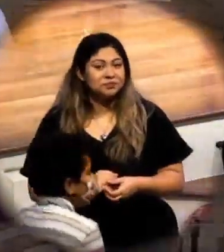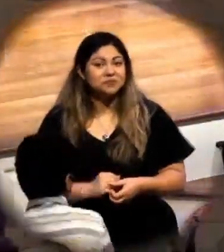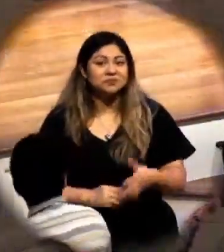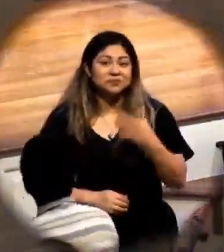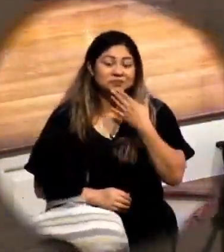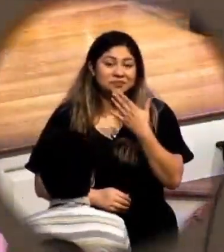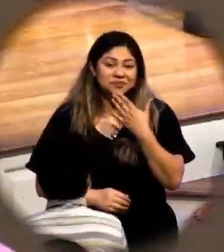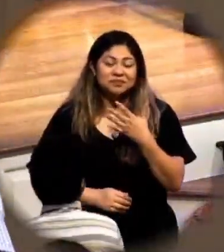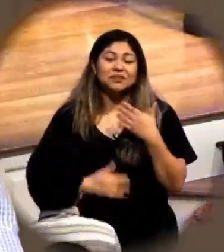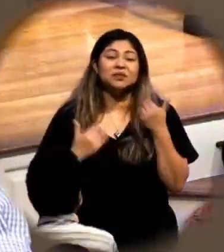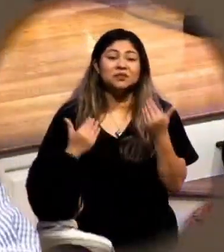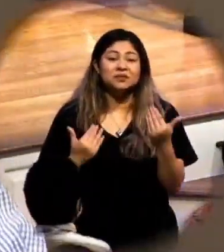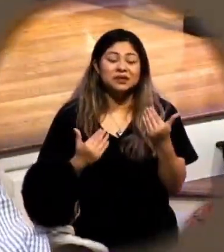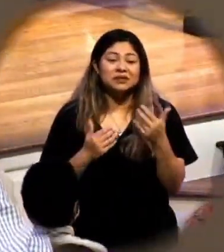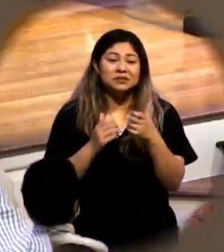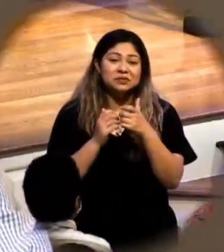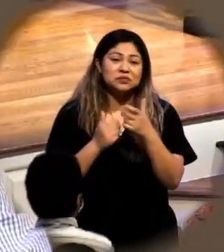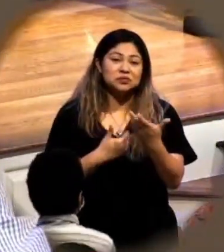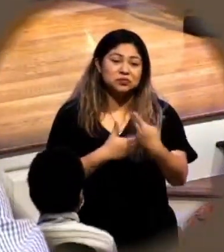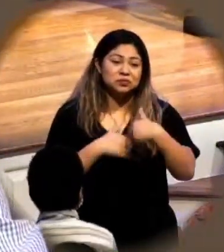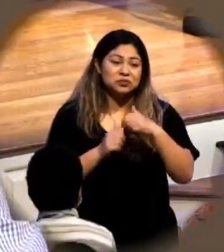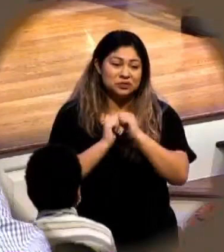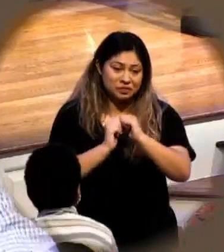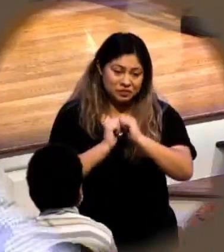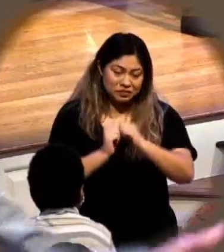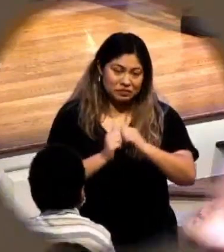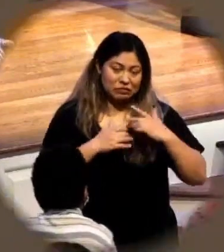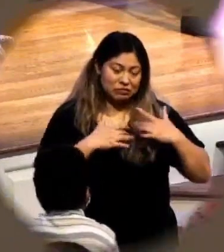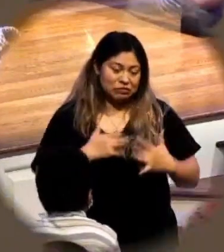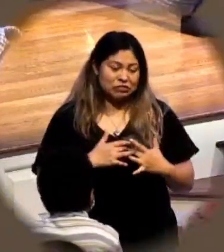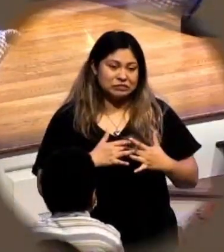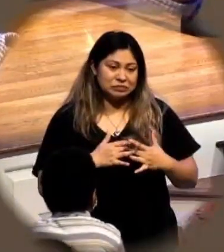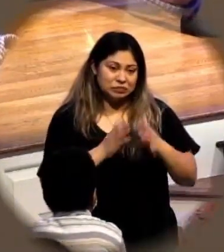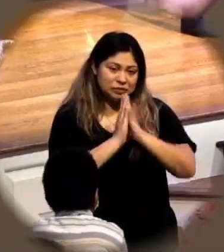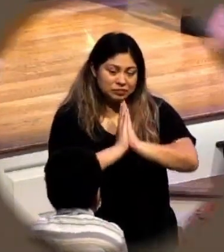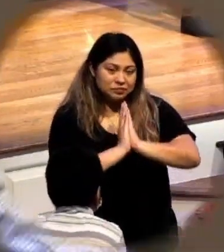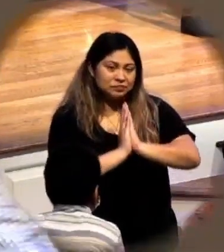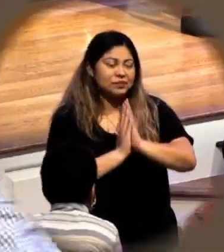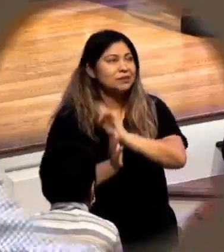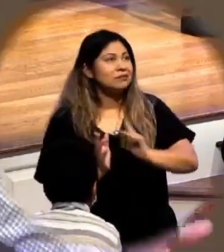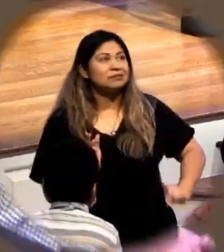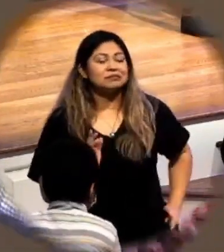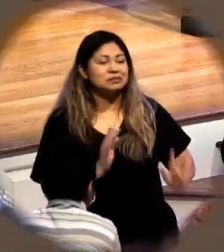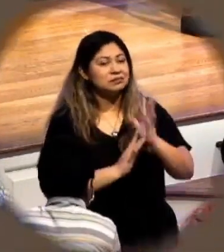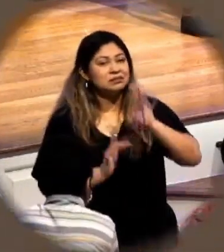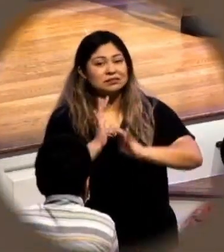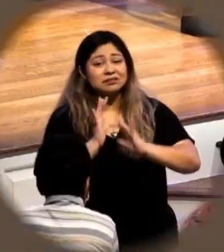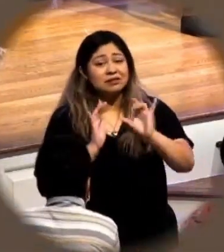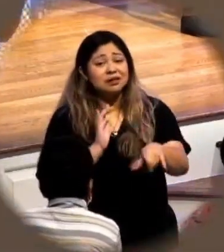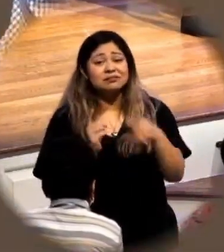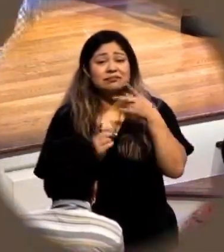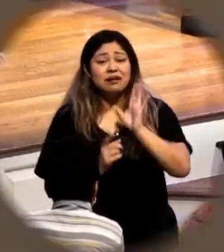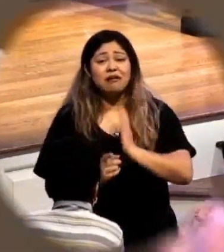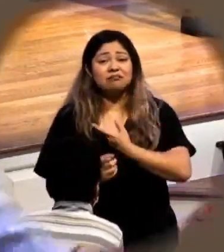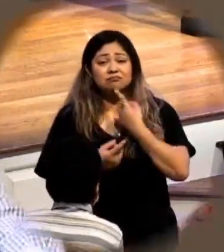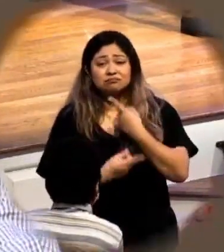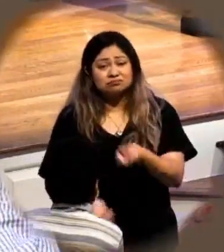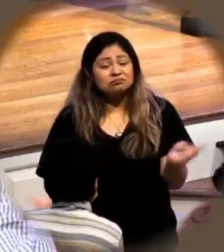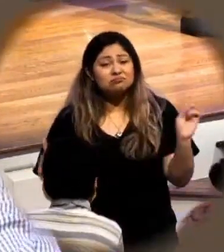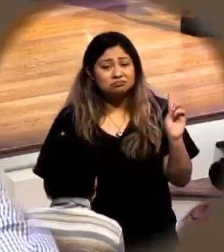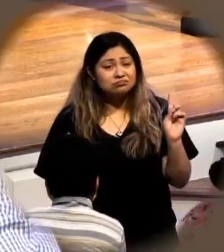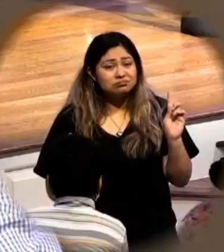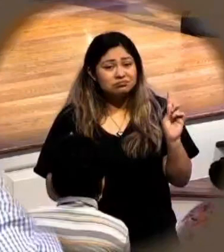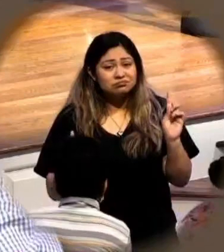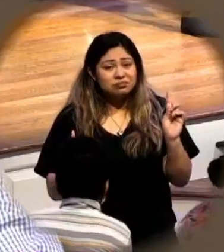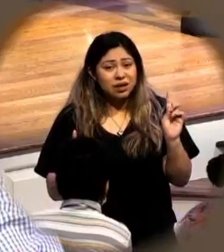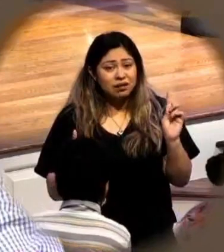Join our hearts together in a word of prayer. King Jesus, that is our proclamation, that is the cry of